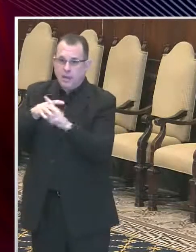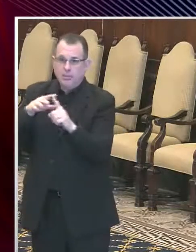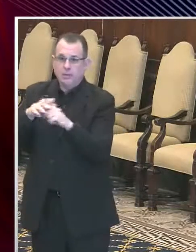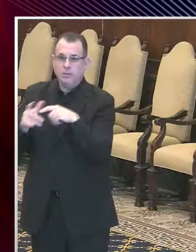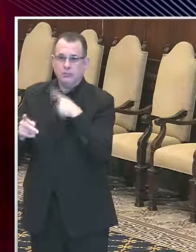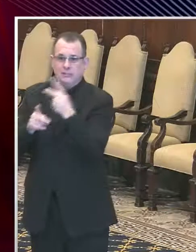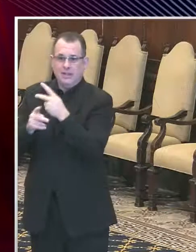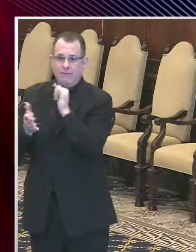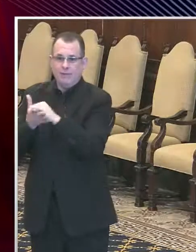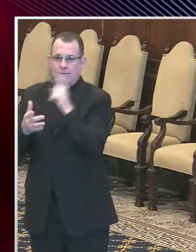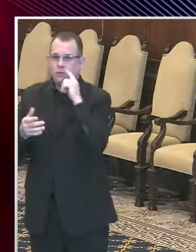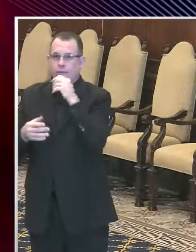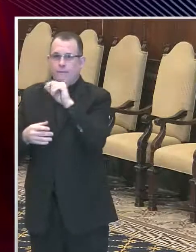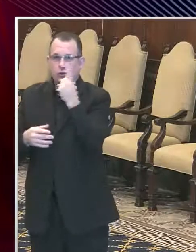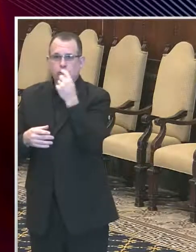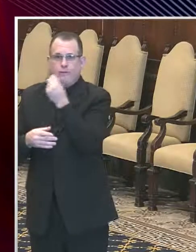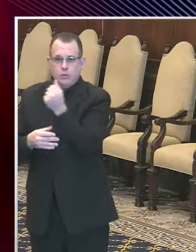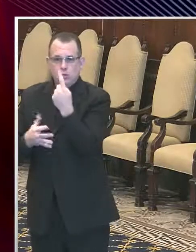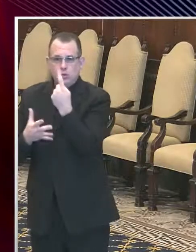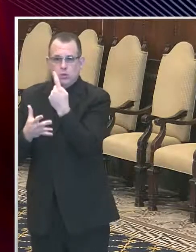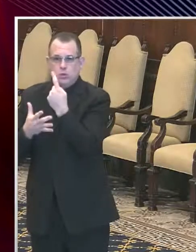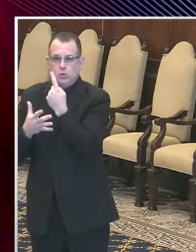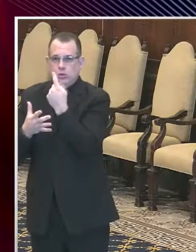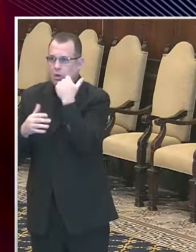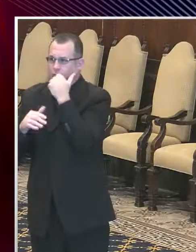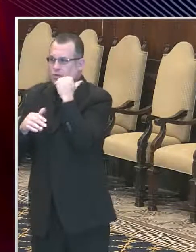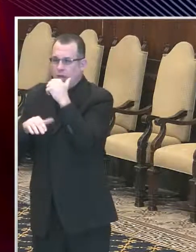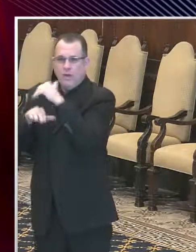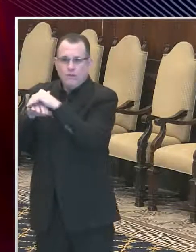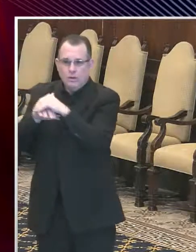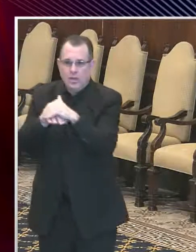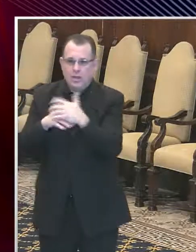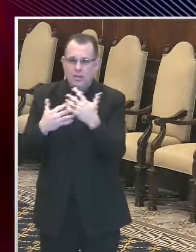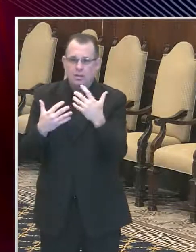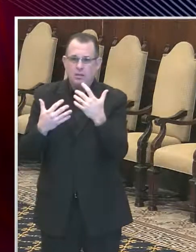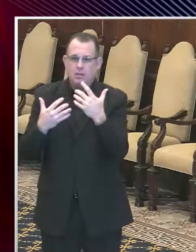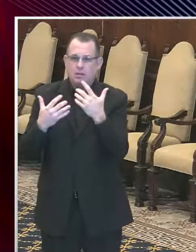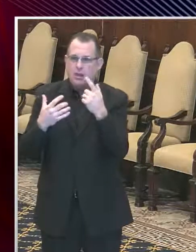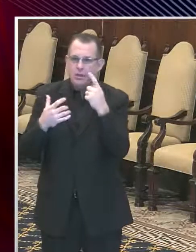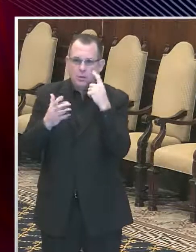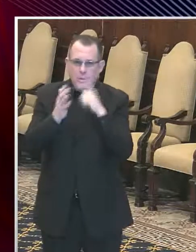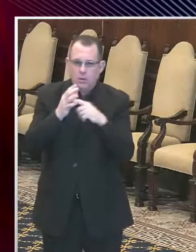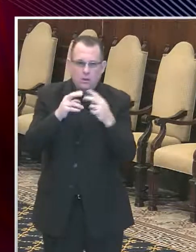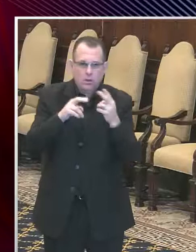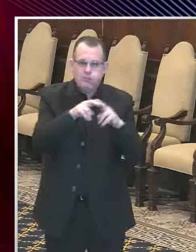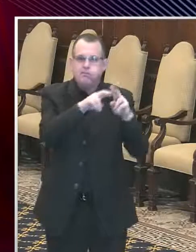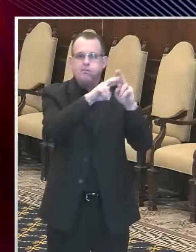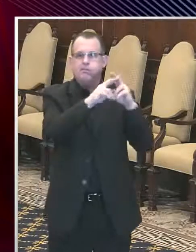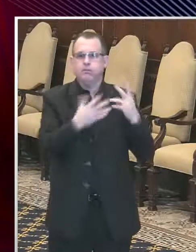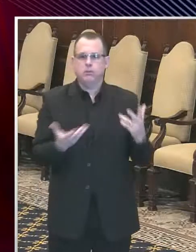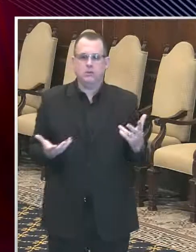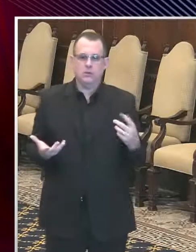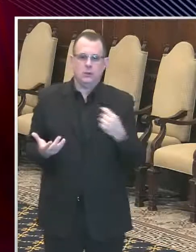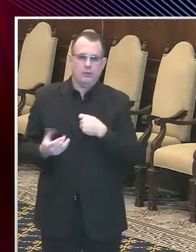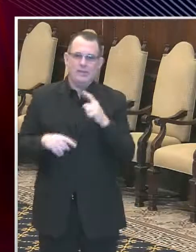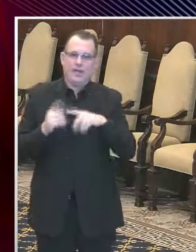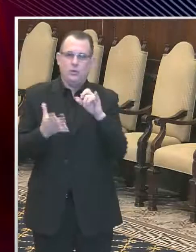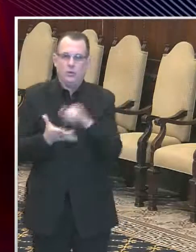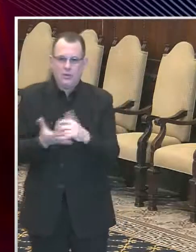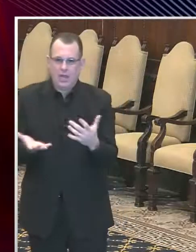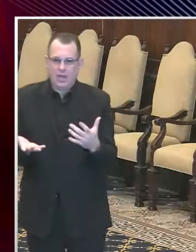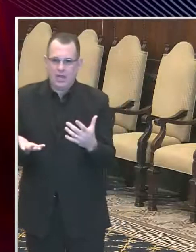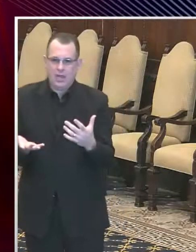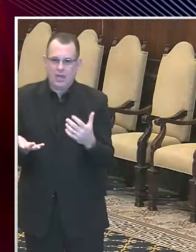dozen cases per day. But now they're up to 400 patients per day. We can't do it. It just far exceeds the capacity of the workers that we have